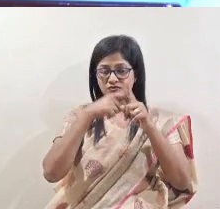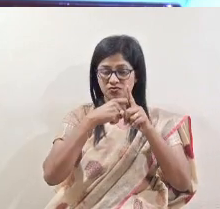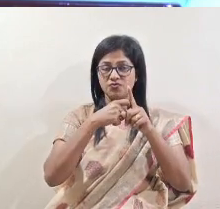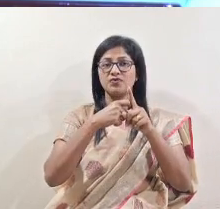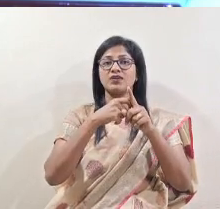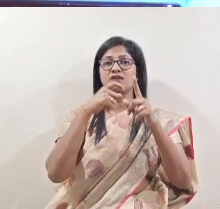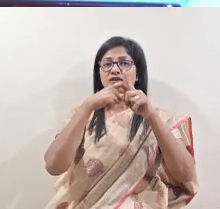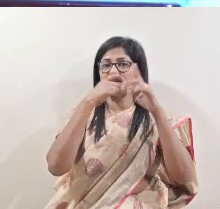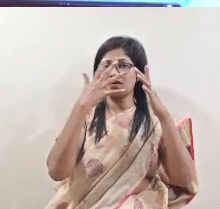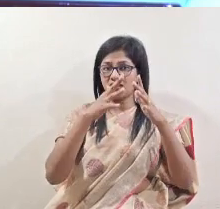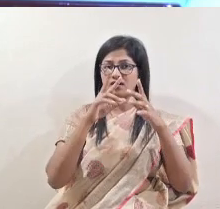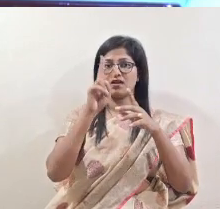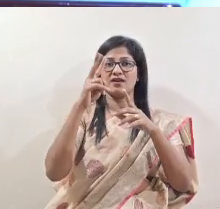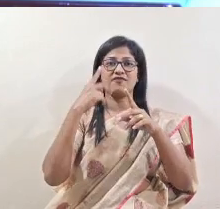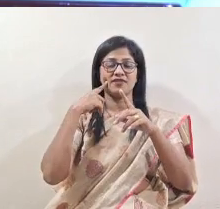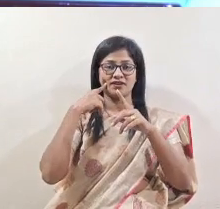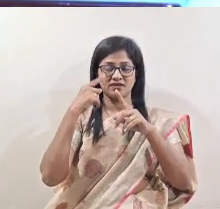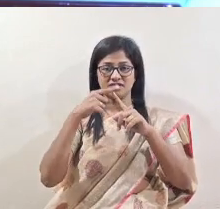Lanka, and Malaysia.